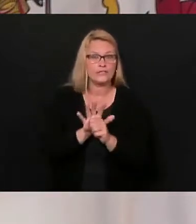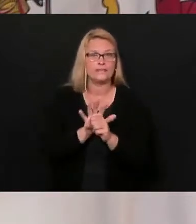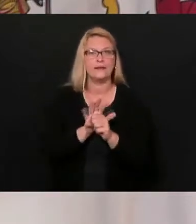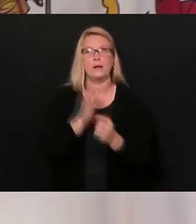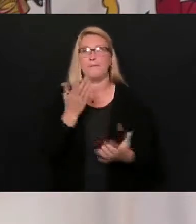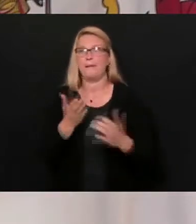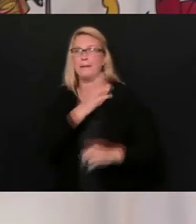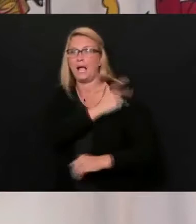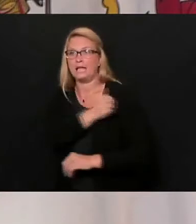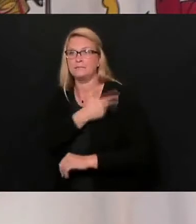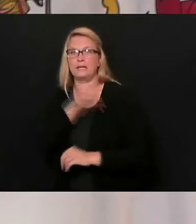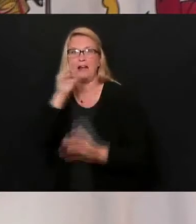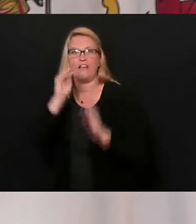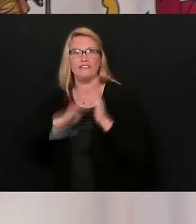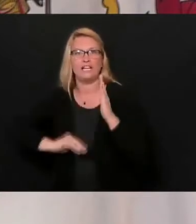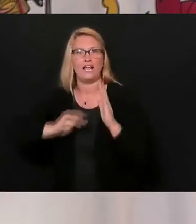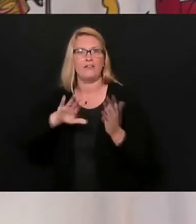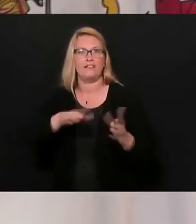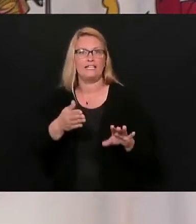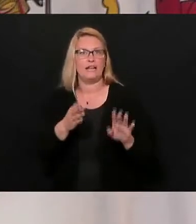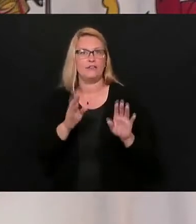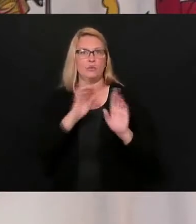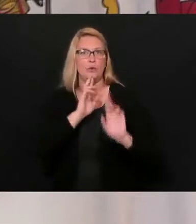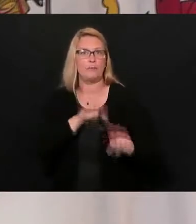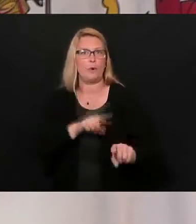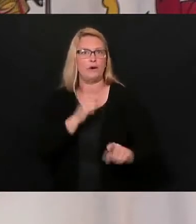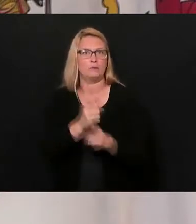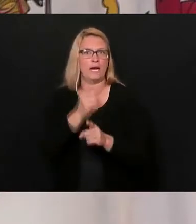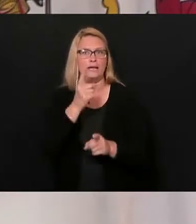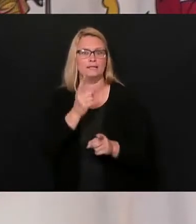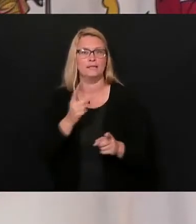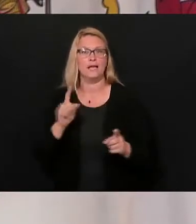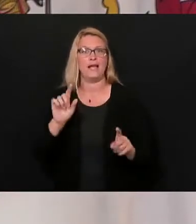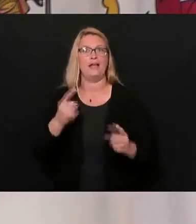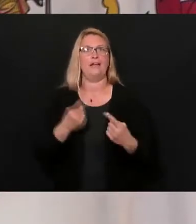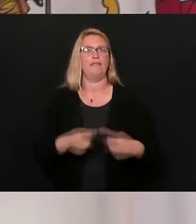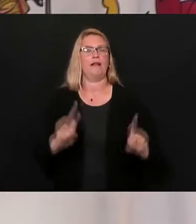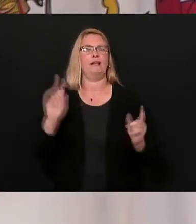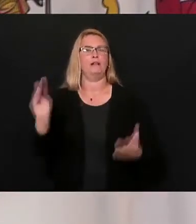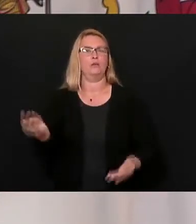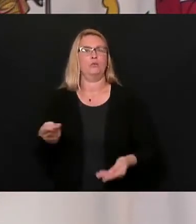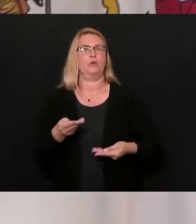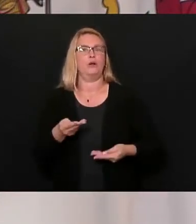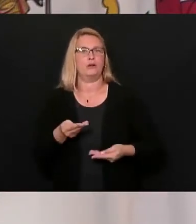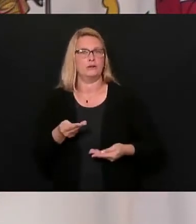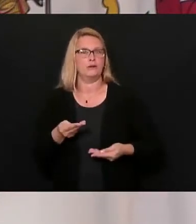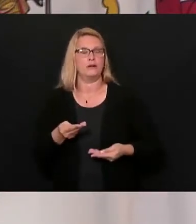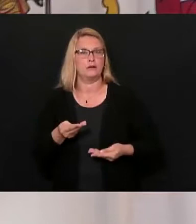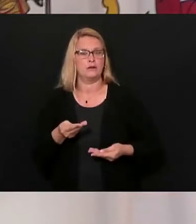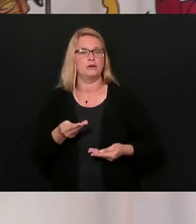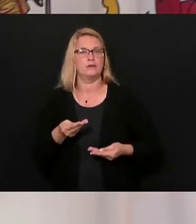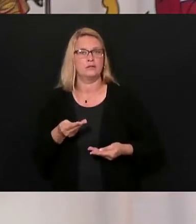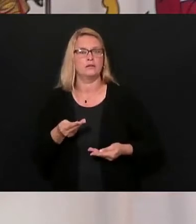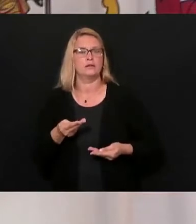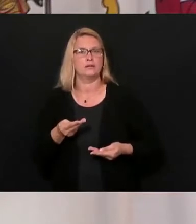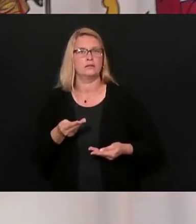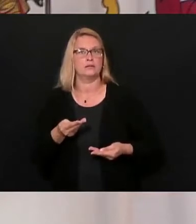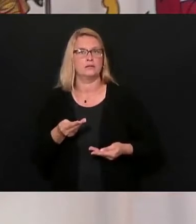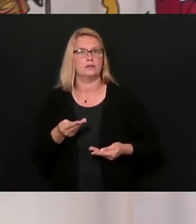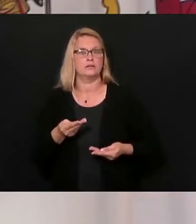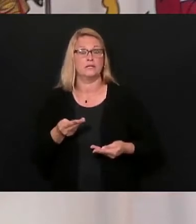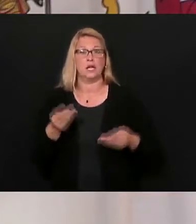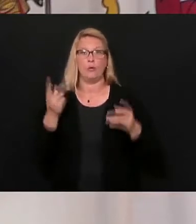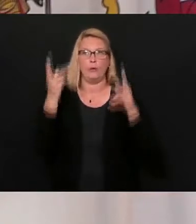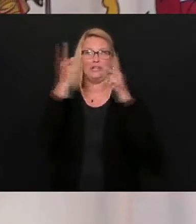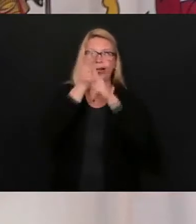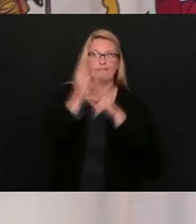didn't fill out the death report and everything, and it just got to us and everything, and we kind of, you know, ferreted it all out